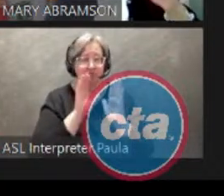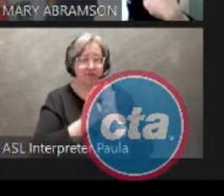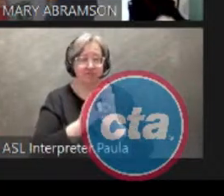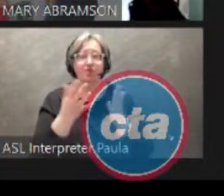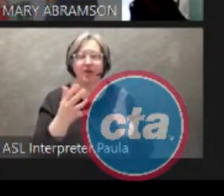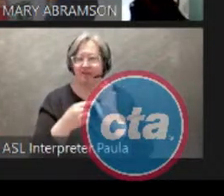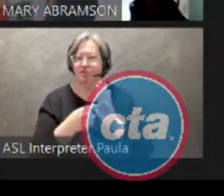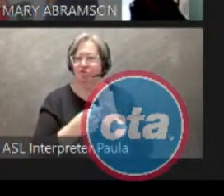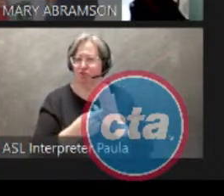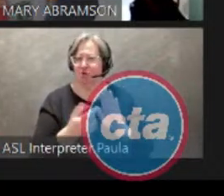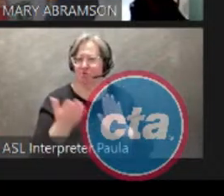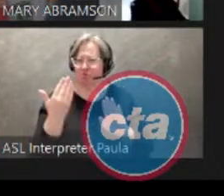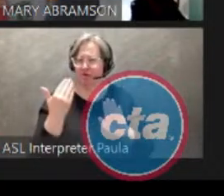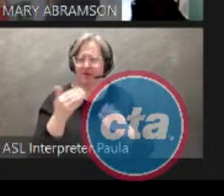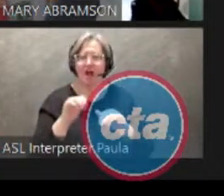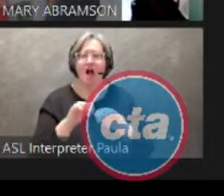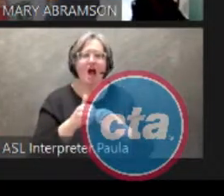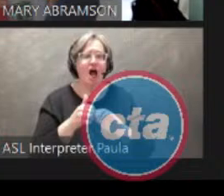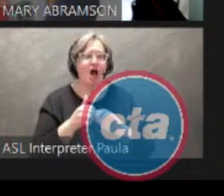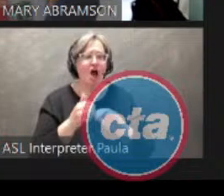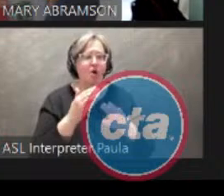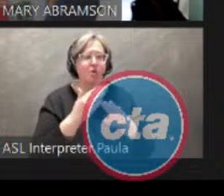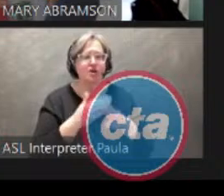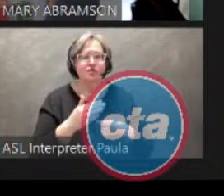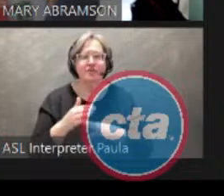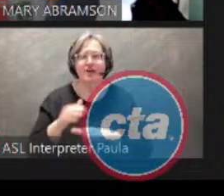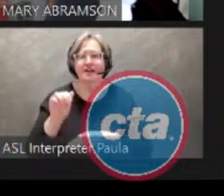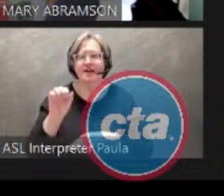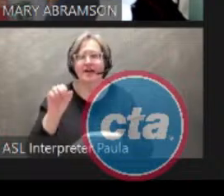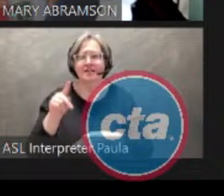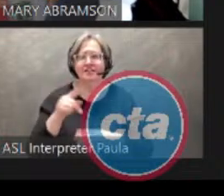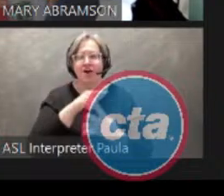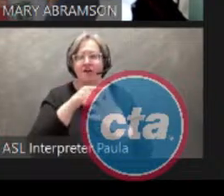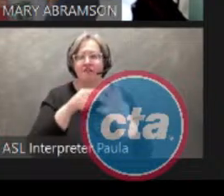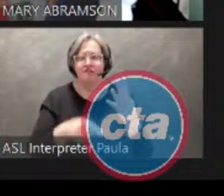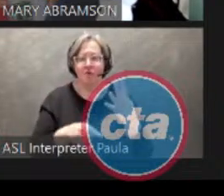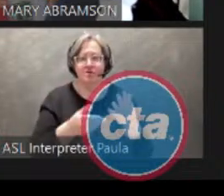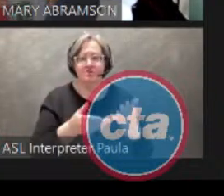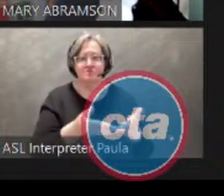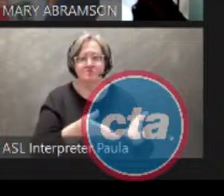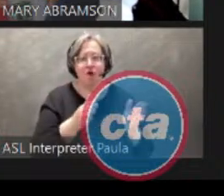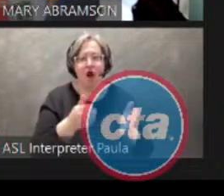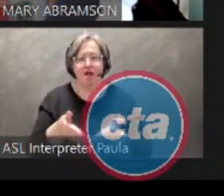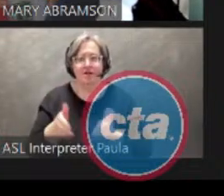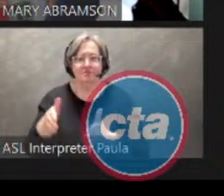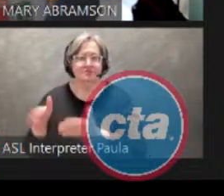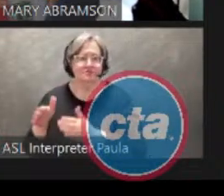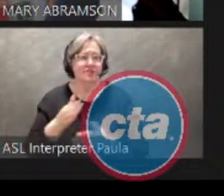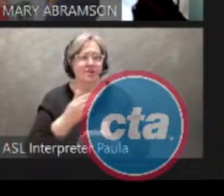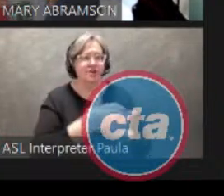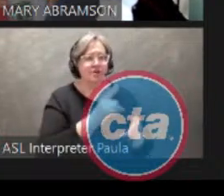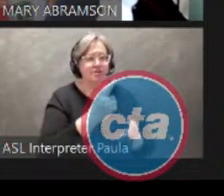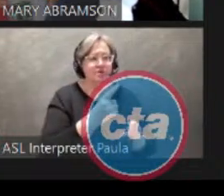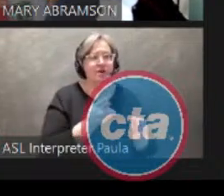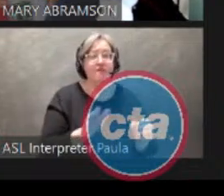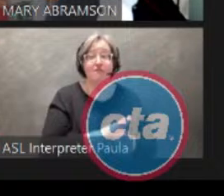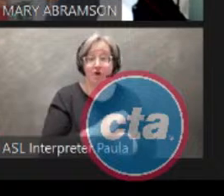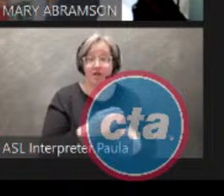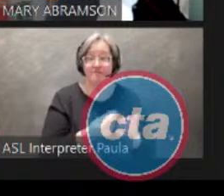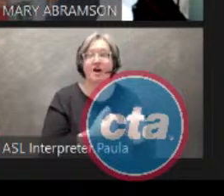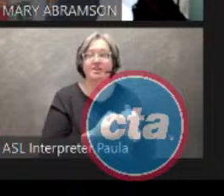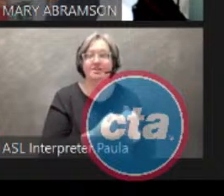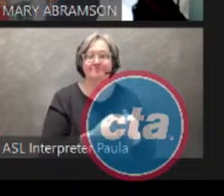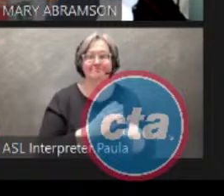previously that shows how we've broken the ASAP program in 4 separate buckets. Phase 1 is currently fully funded, which